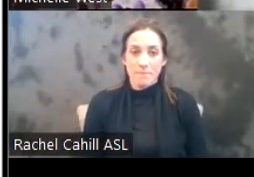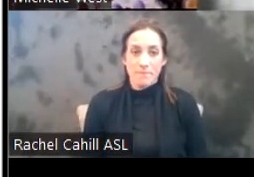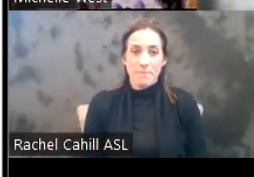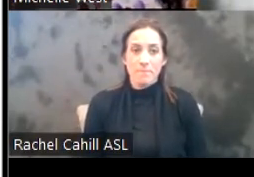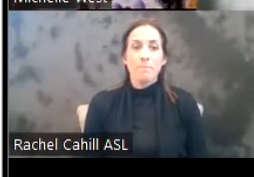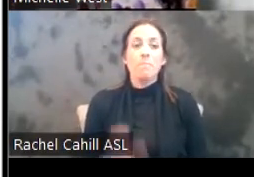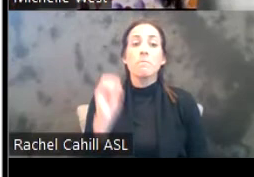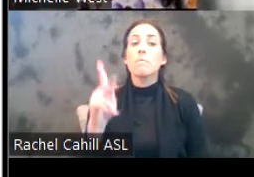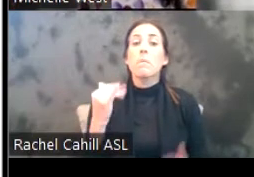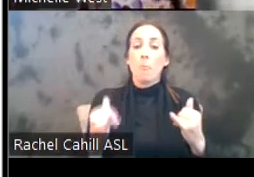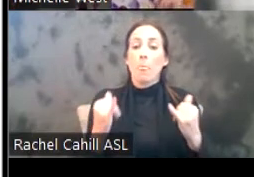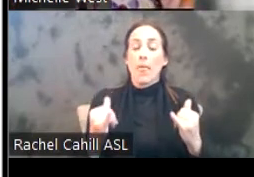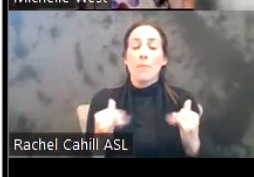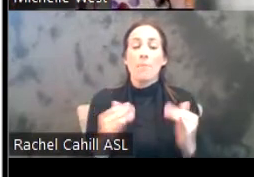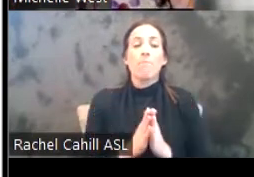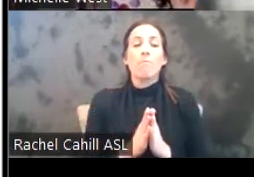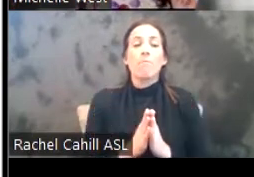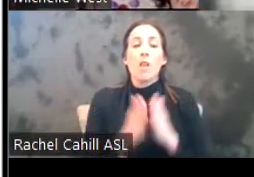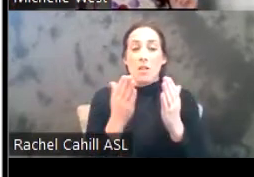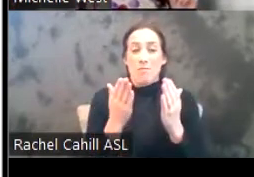public service announcements.